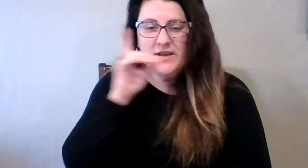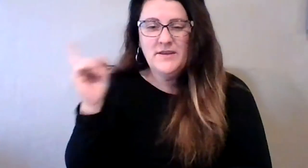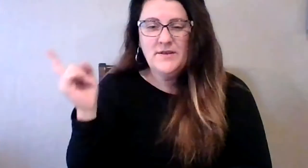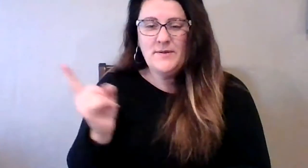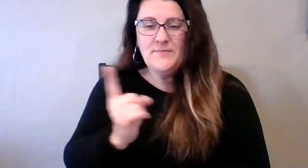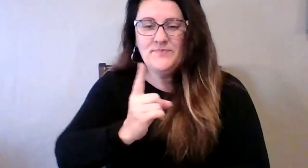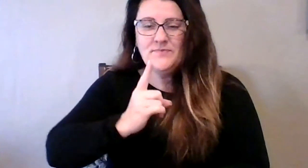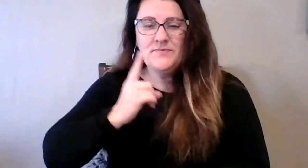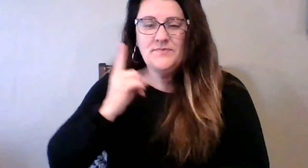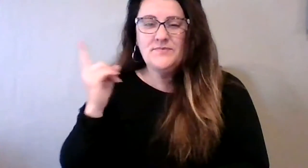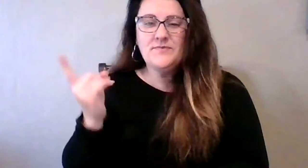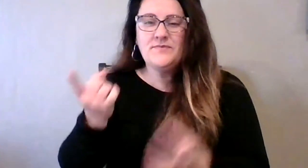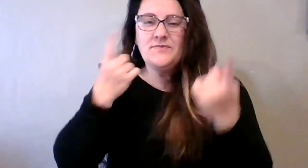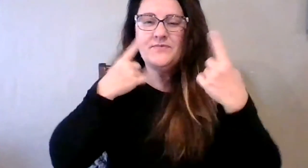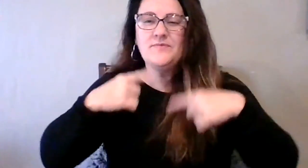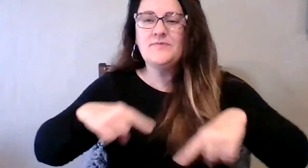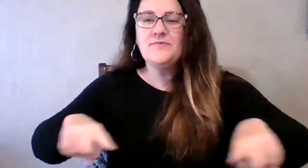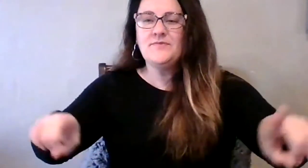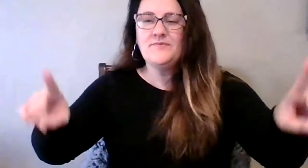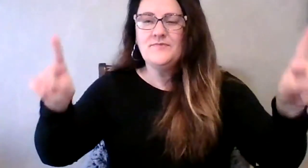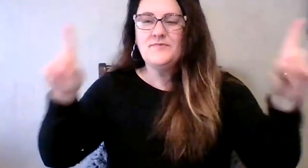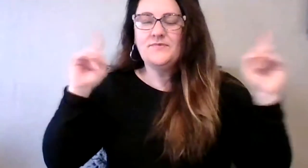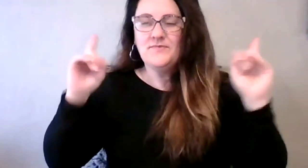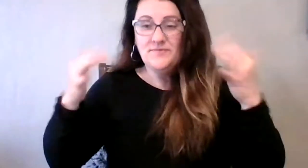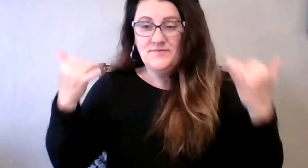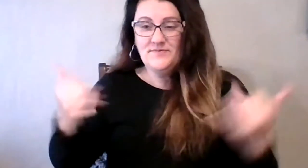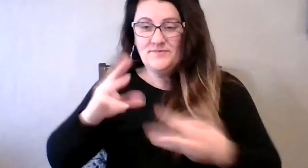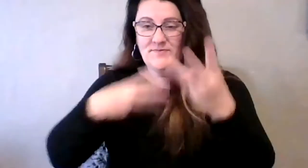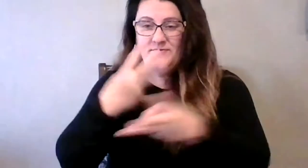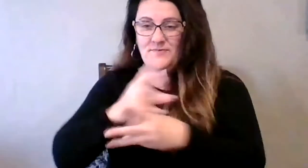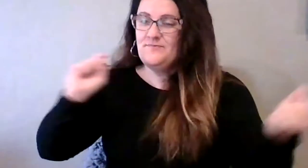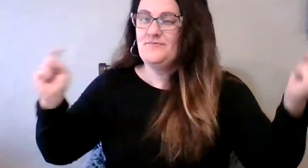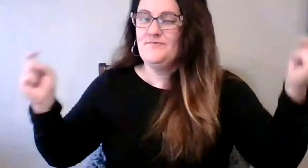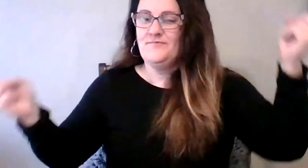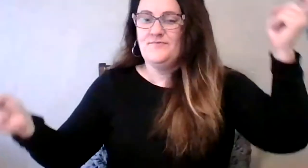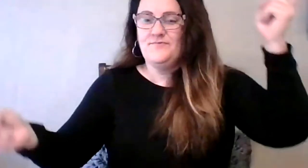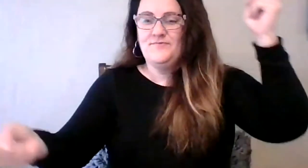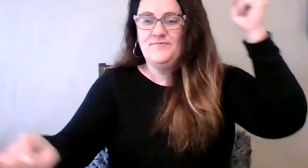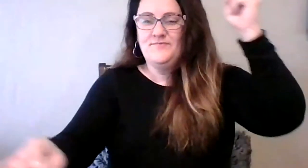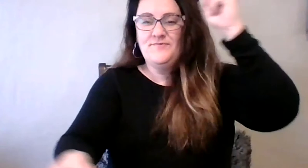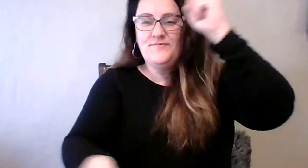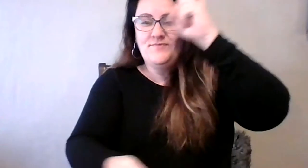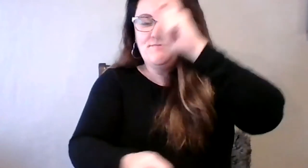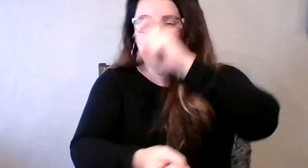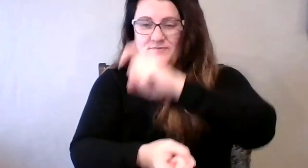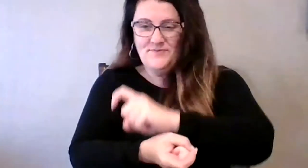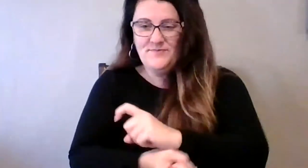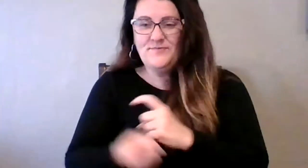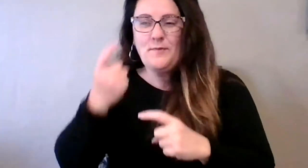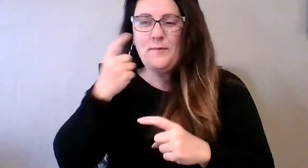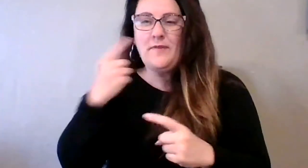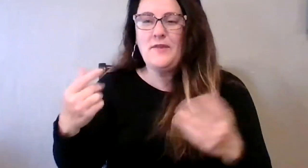And finally the tables are starting to turn, talking about a revolution.